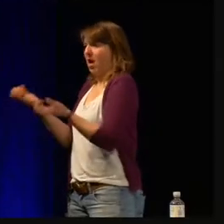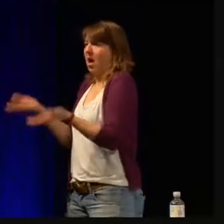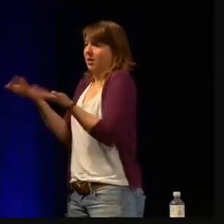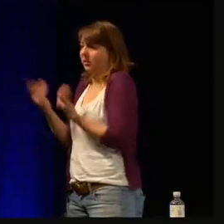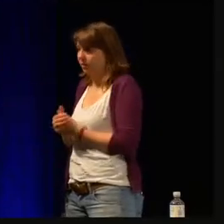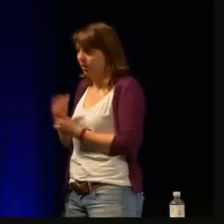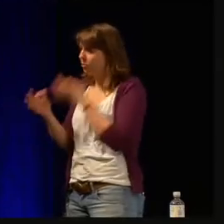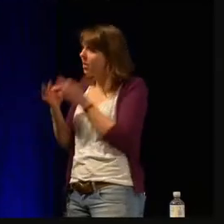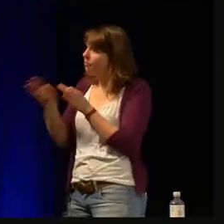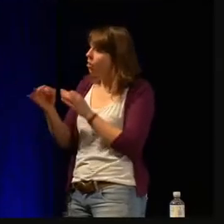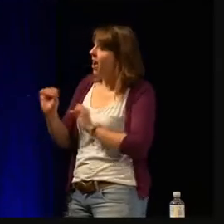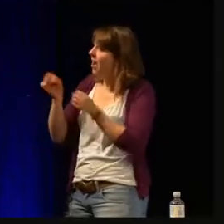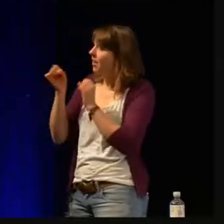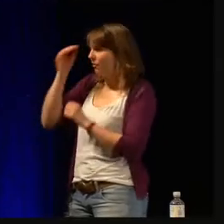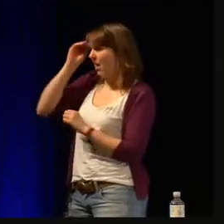be